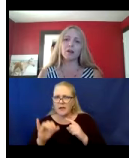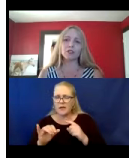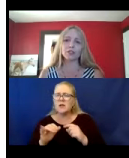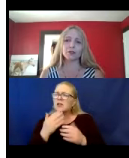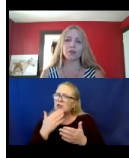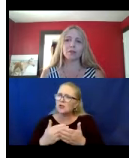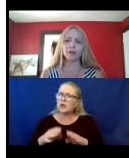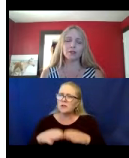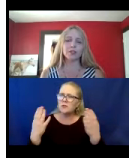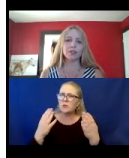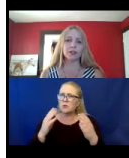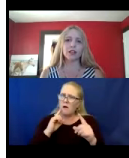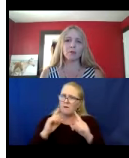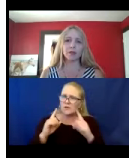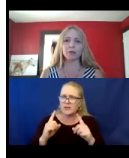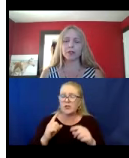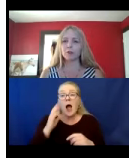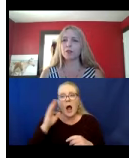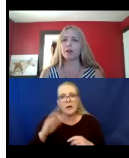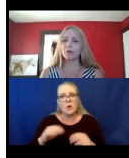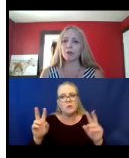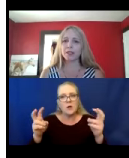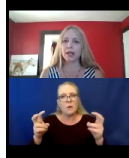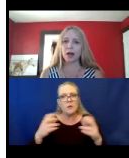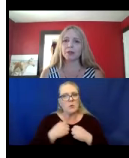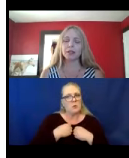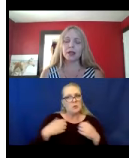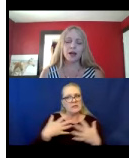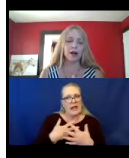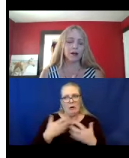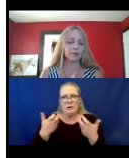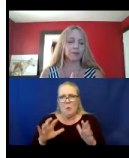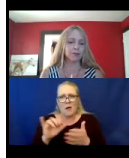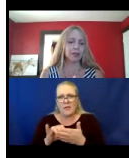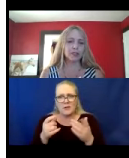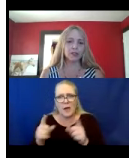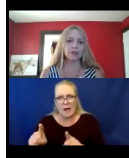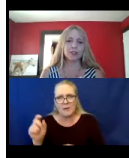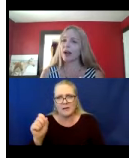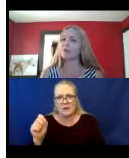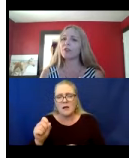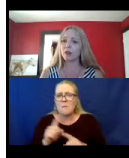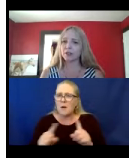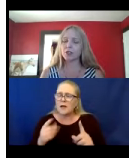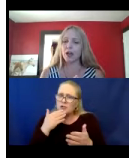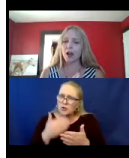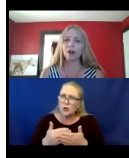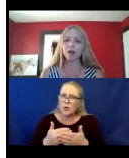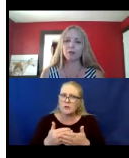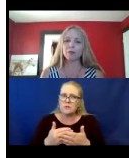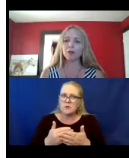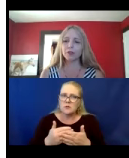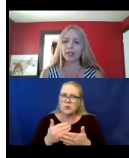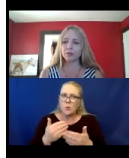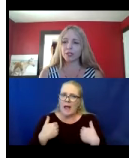that conversation with them. I know it's a scary topic and we don't ever want that to happen, but it's good to have the knowledge.